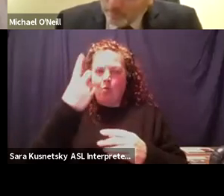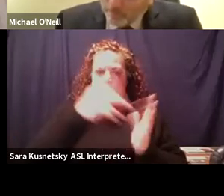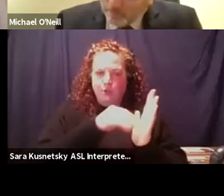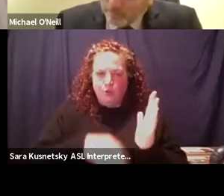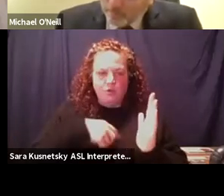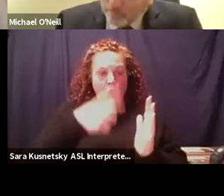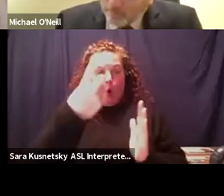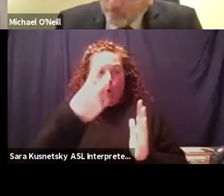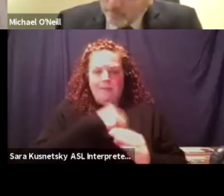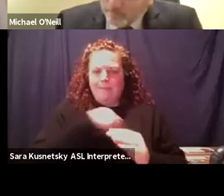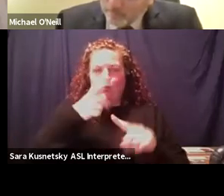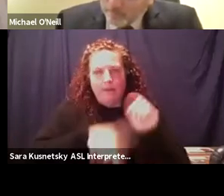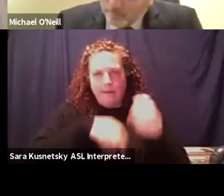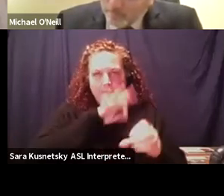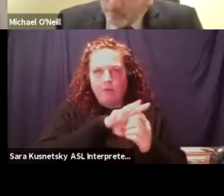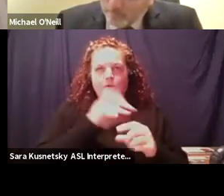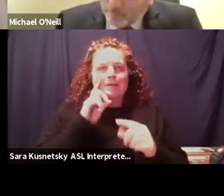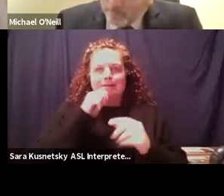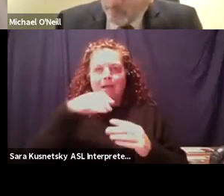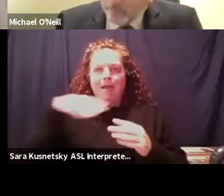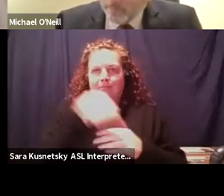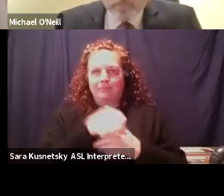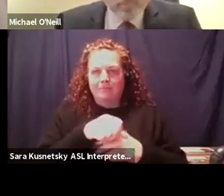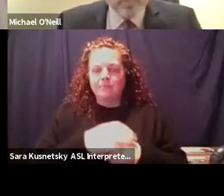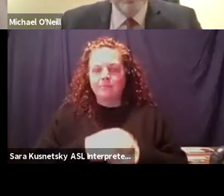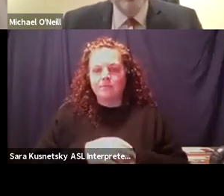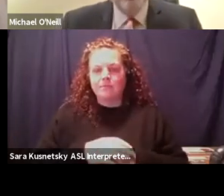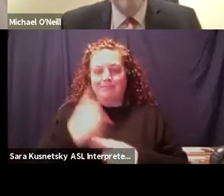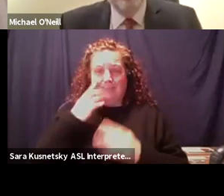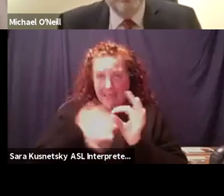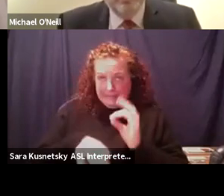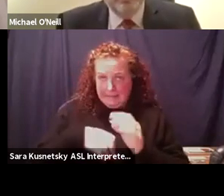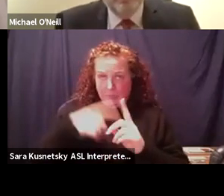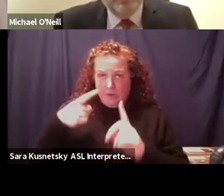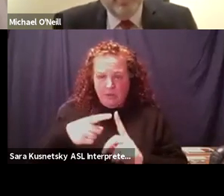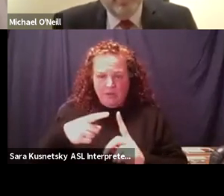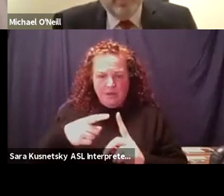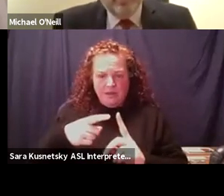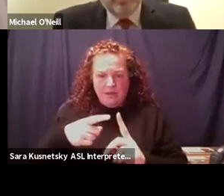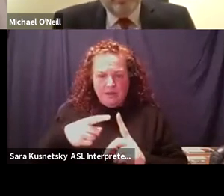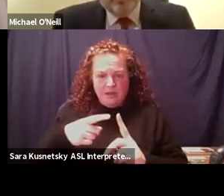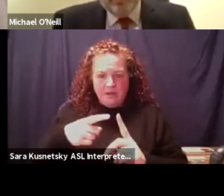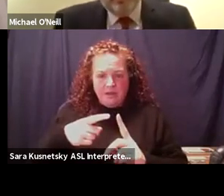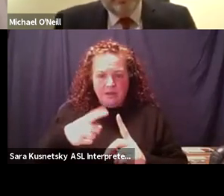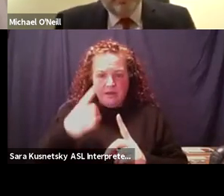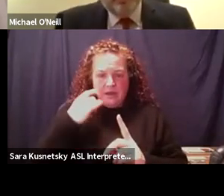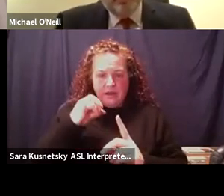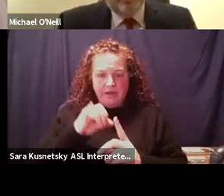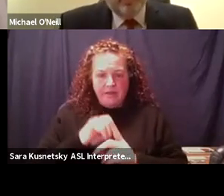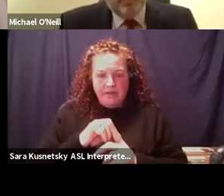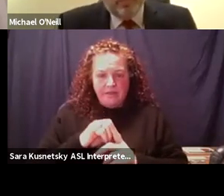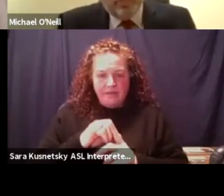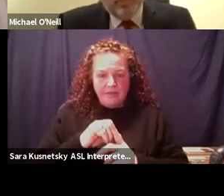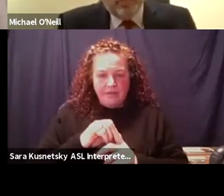that cannot vote and does not receive a stipend. To put this into simple terms, this is adultism, plain and simple. It is illogical that the